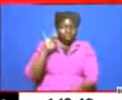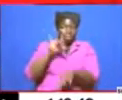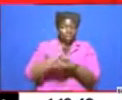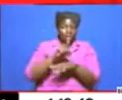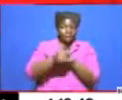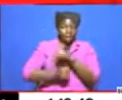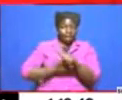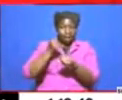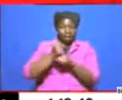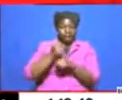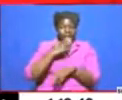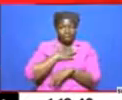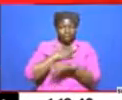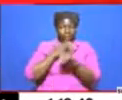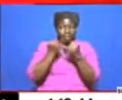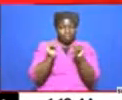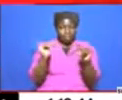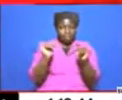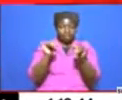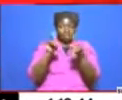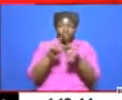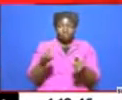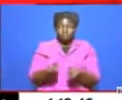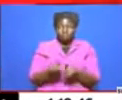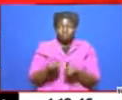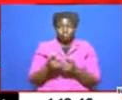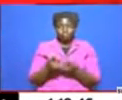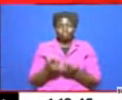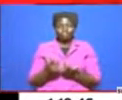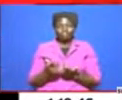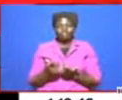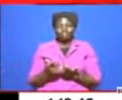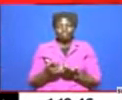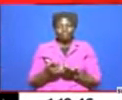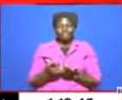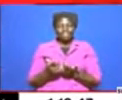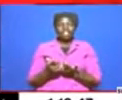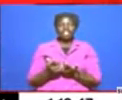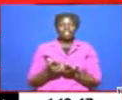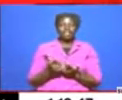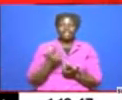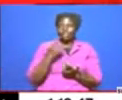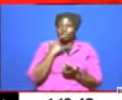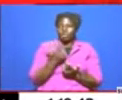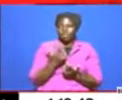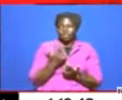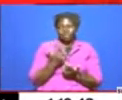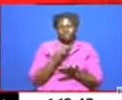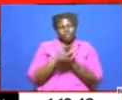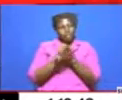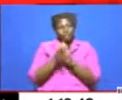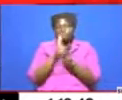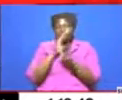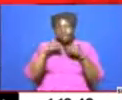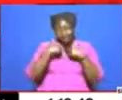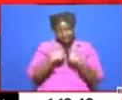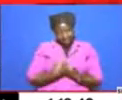our independence and after our independence. Their bold, tireless, and unheralded